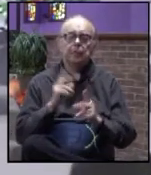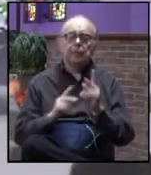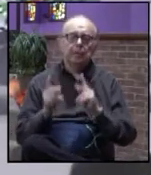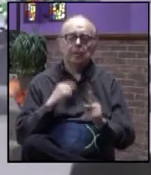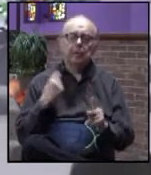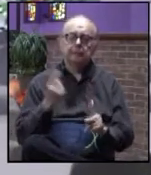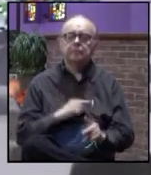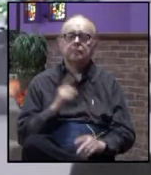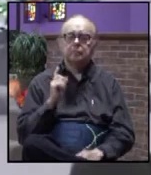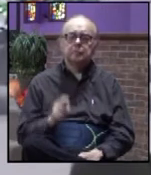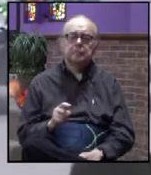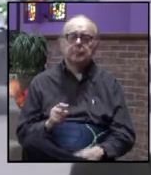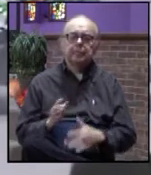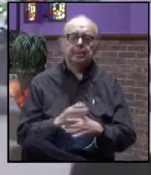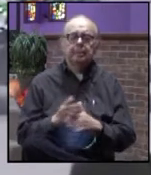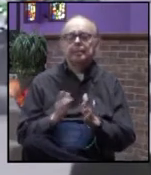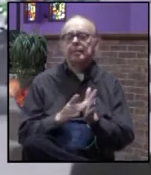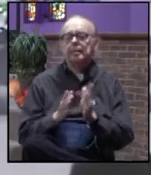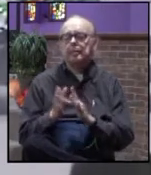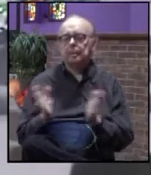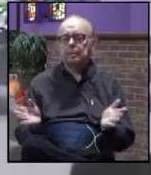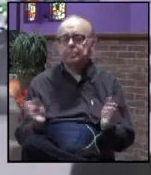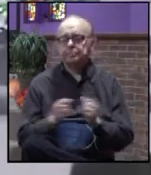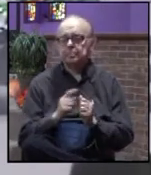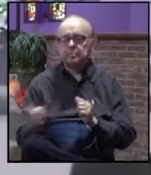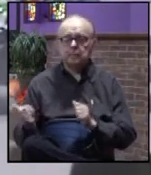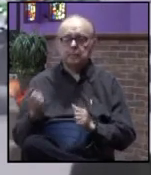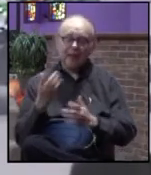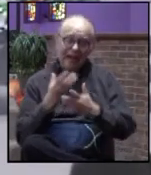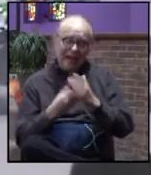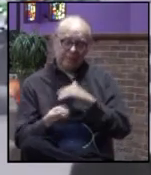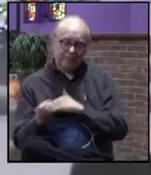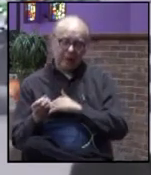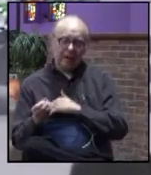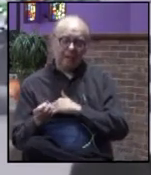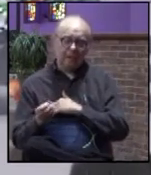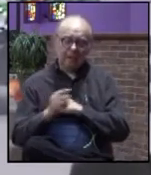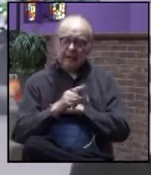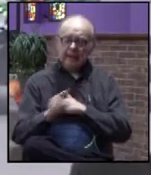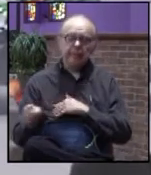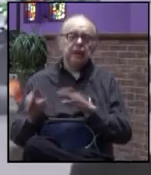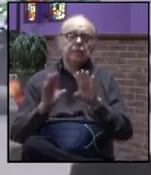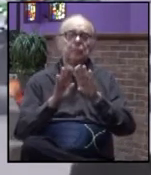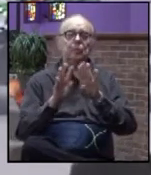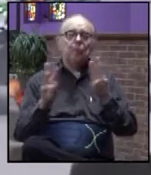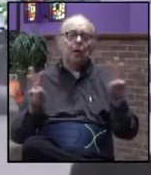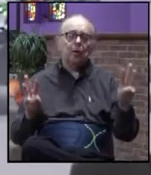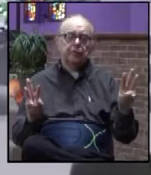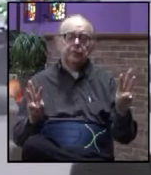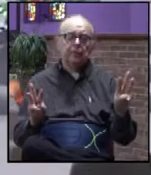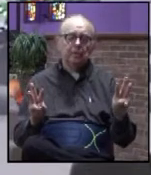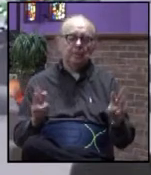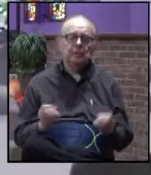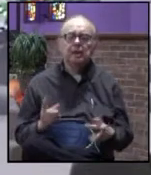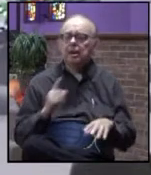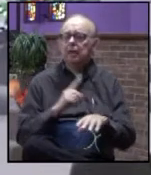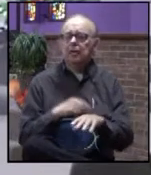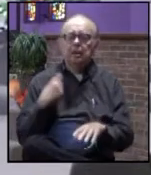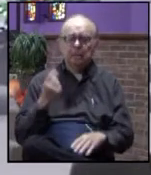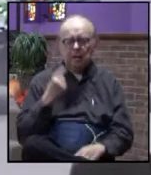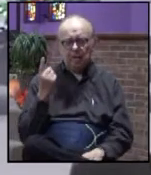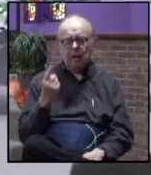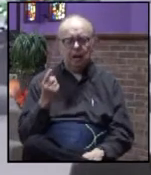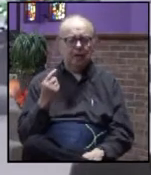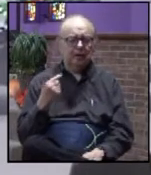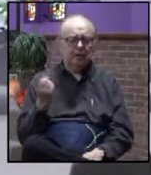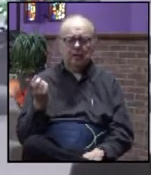the ones that's sharing Jesus with those outside these walls. So many times we think that